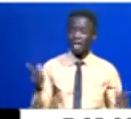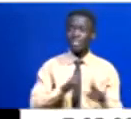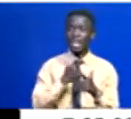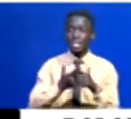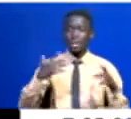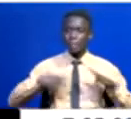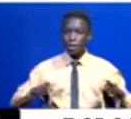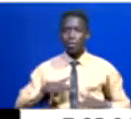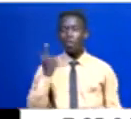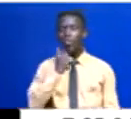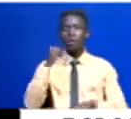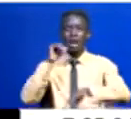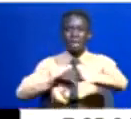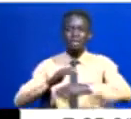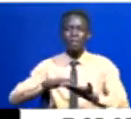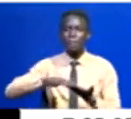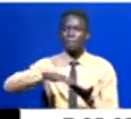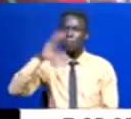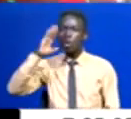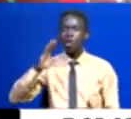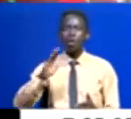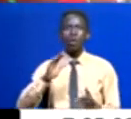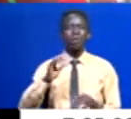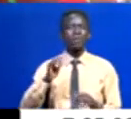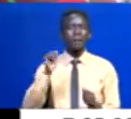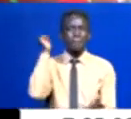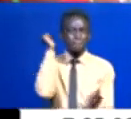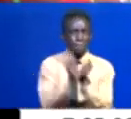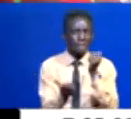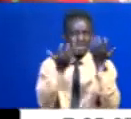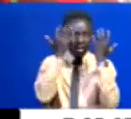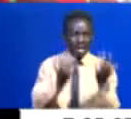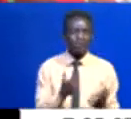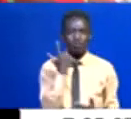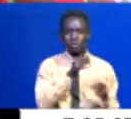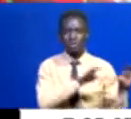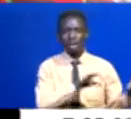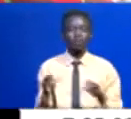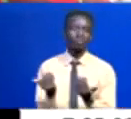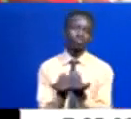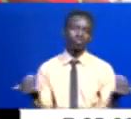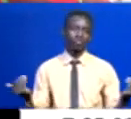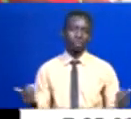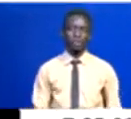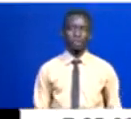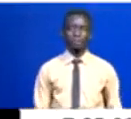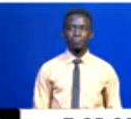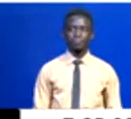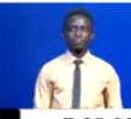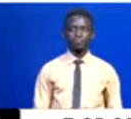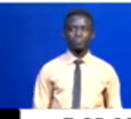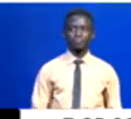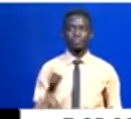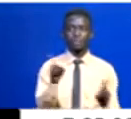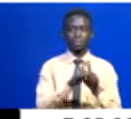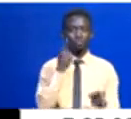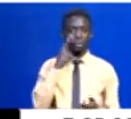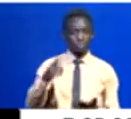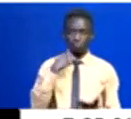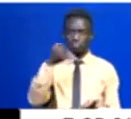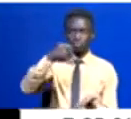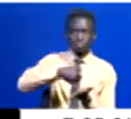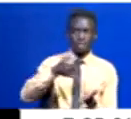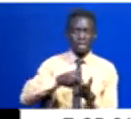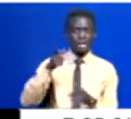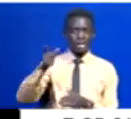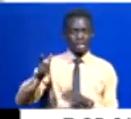more punishment are the children. Kwenye mkataba huo, ni wanariadha waliosajiliwa na chama hicho pekee ndio